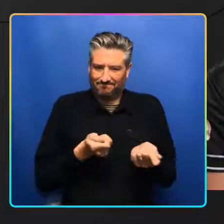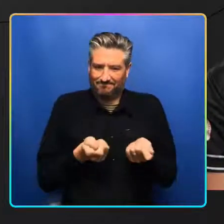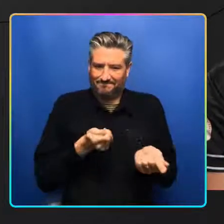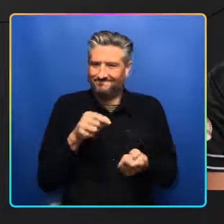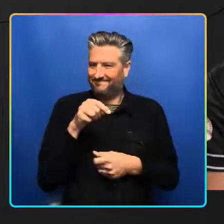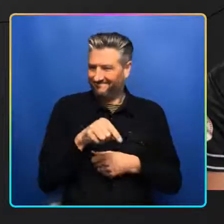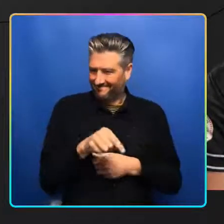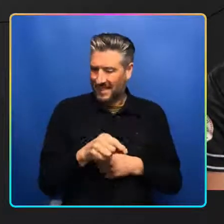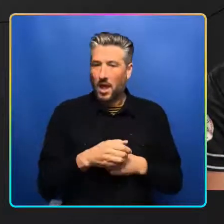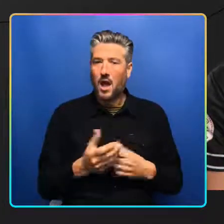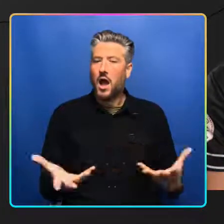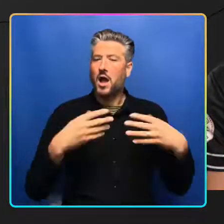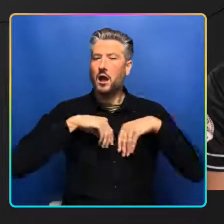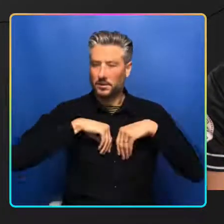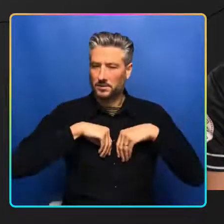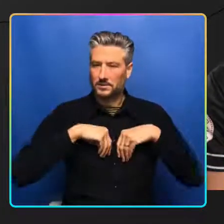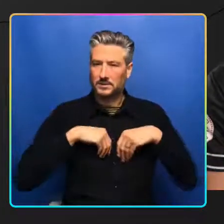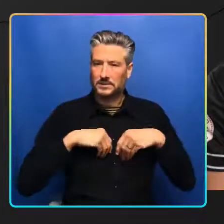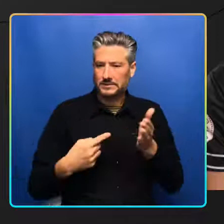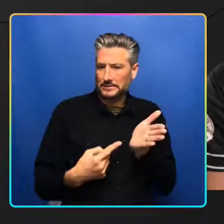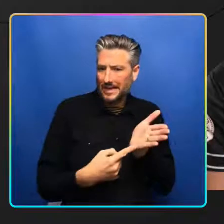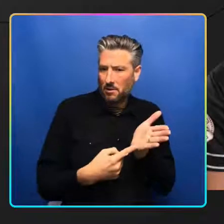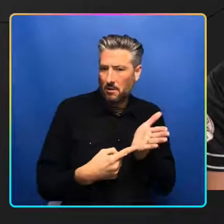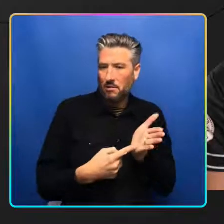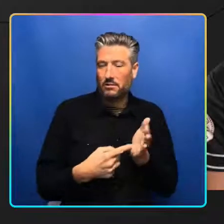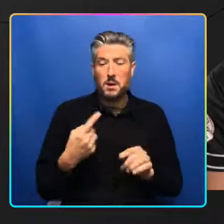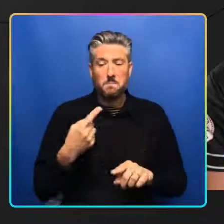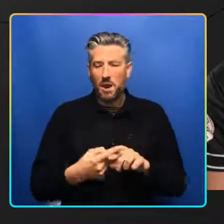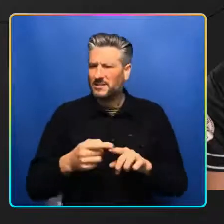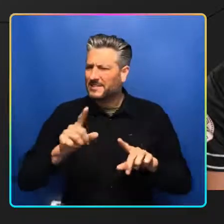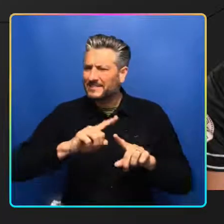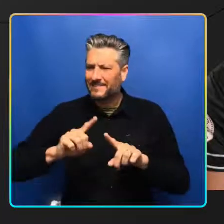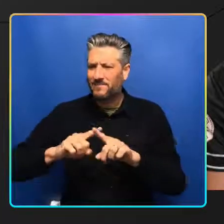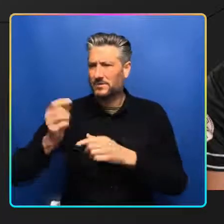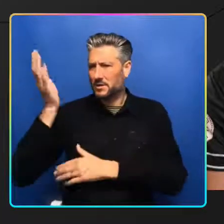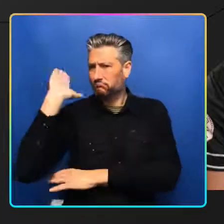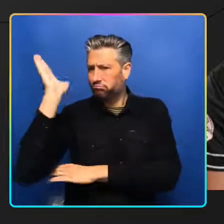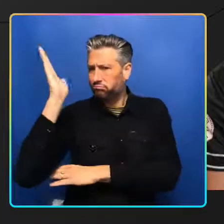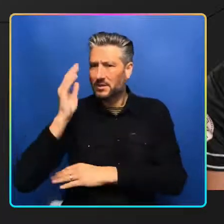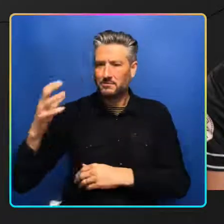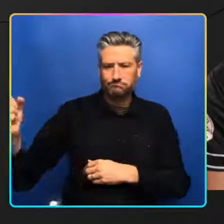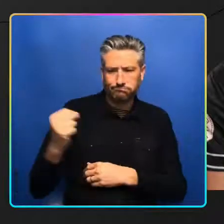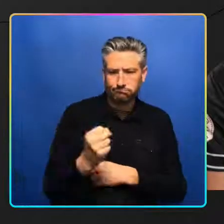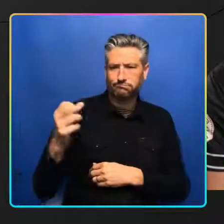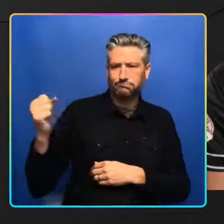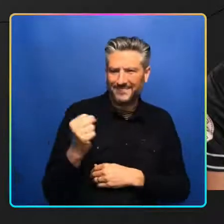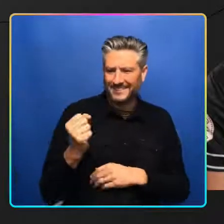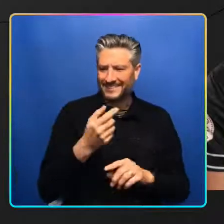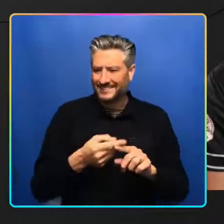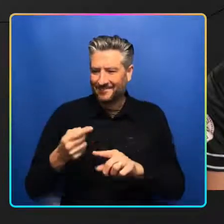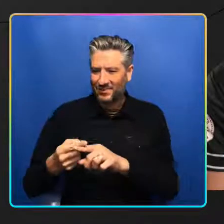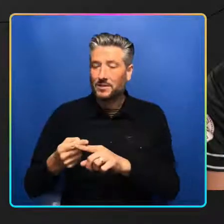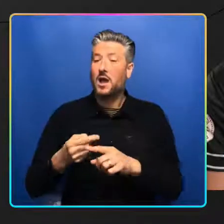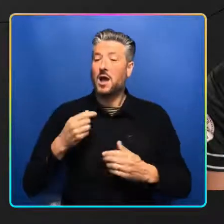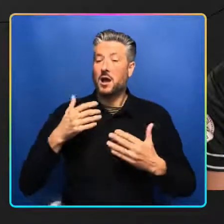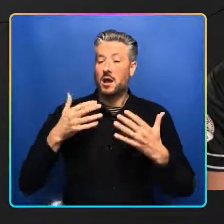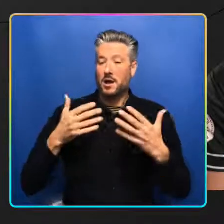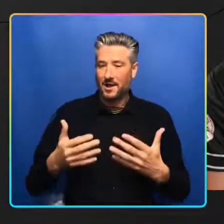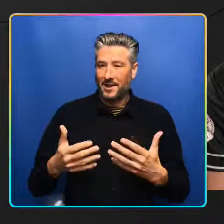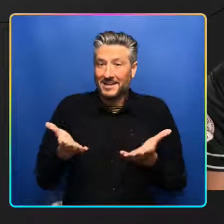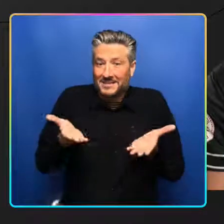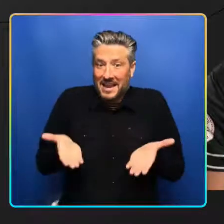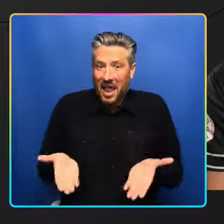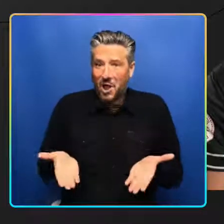technical and inspirational talks. We got some women that they moved to data science. Today they are data scientists.